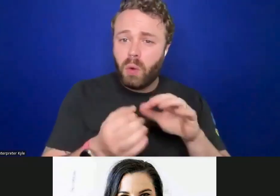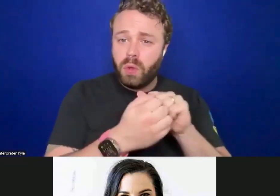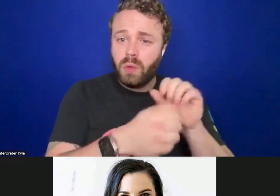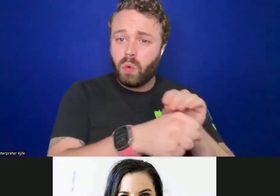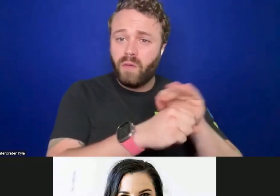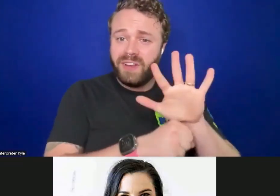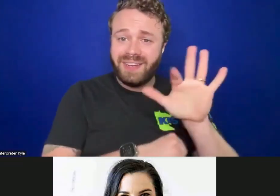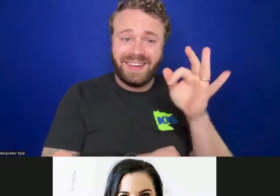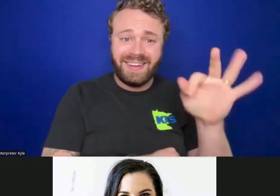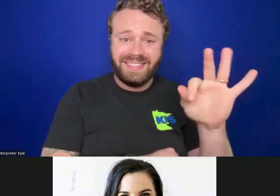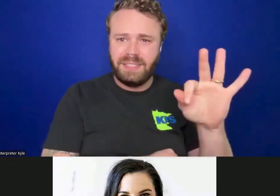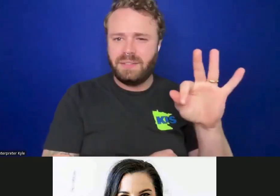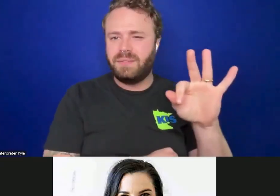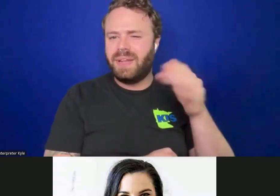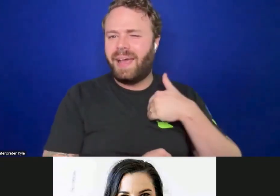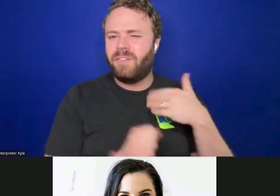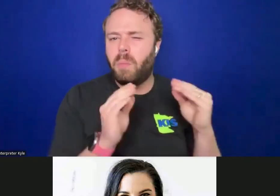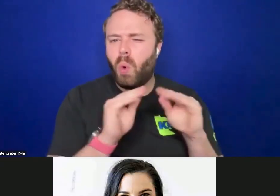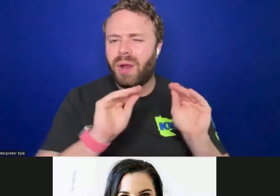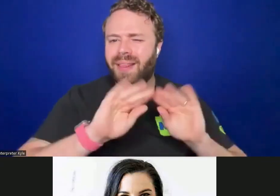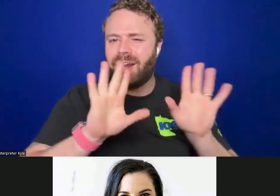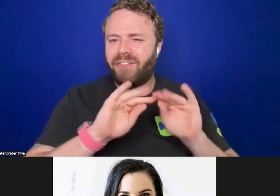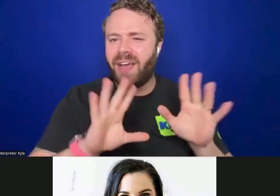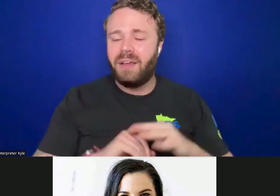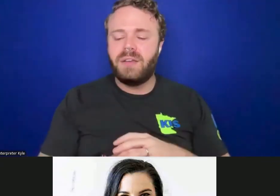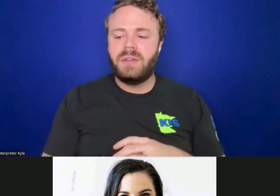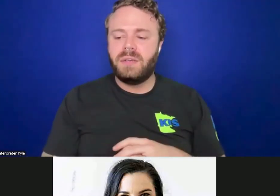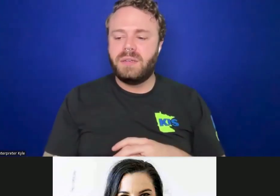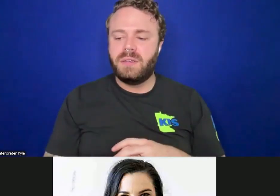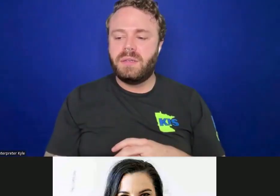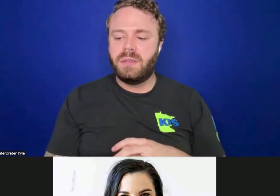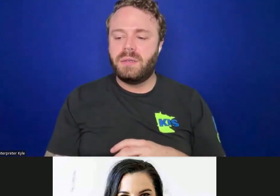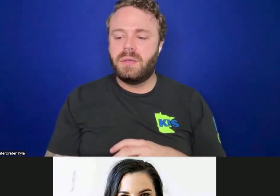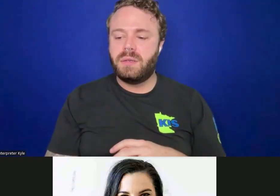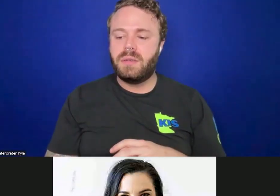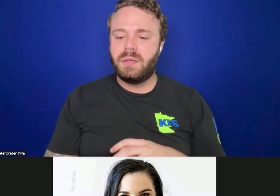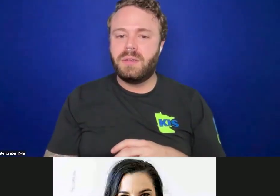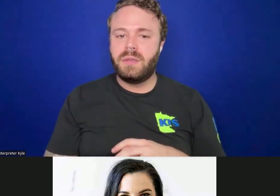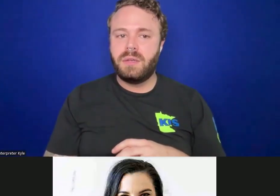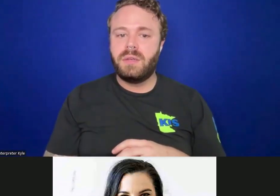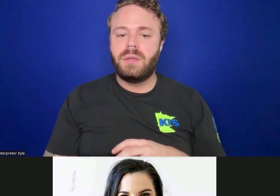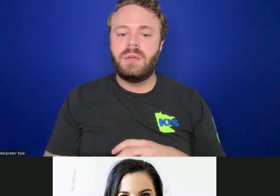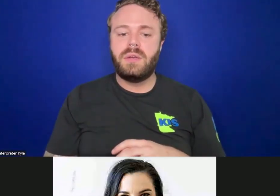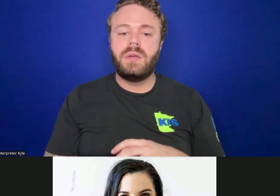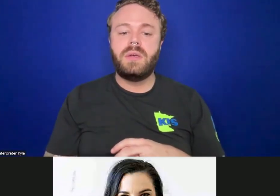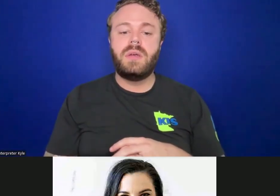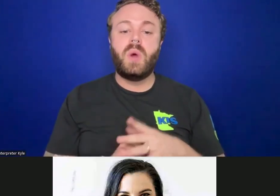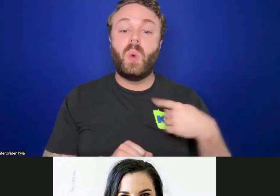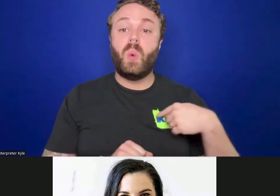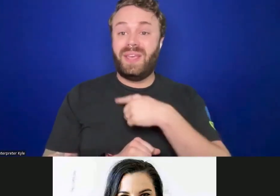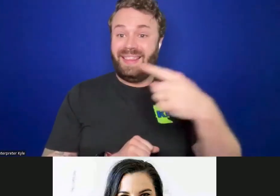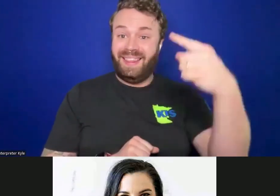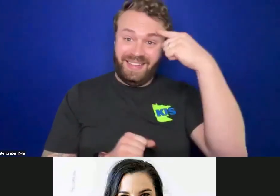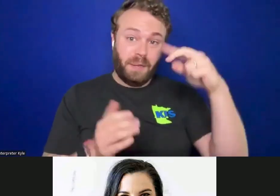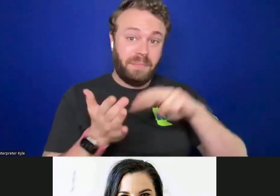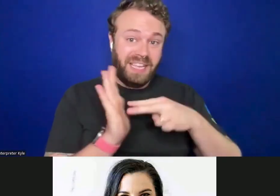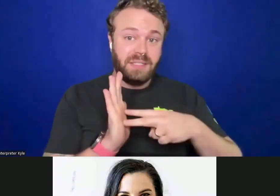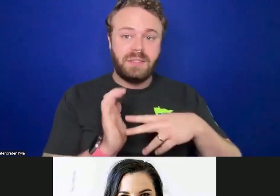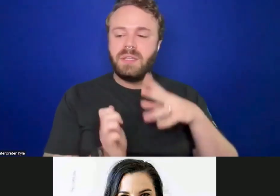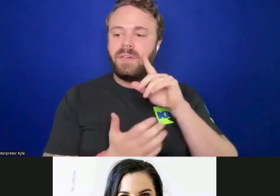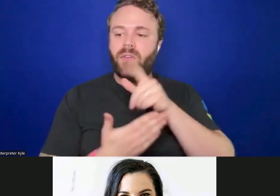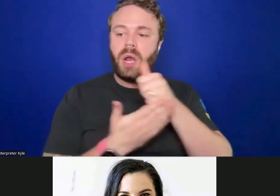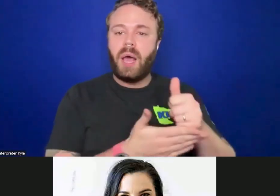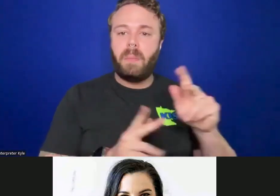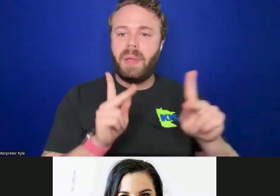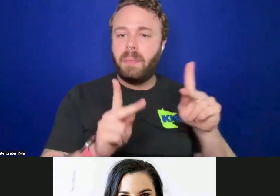For communicators, we think that this means helping people understand both what is known, but then, as